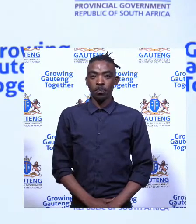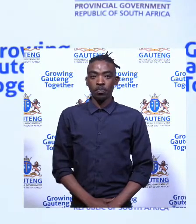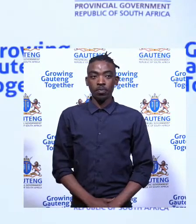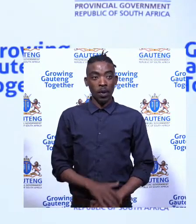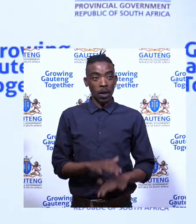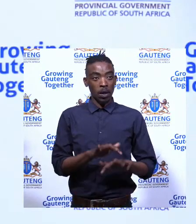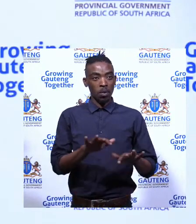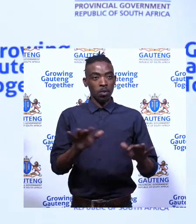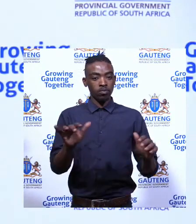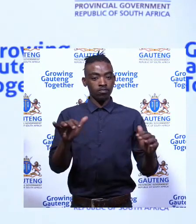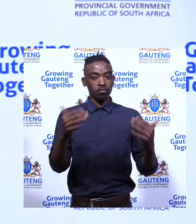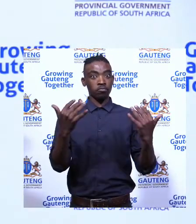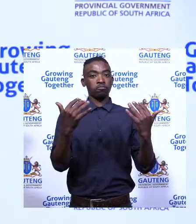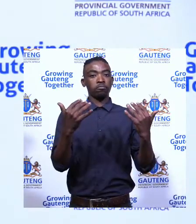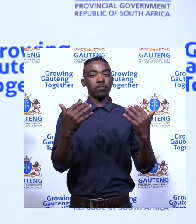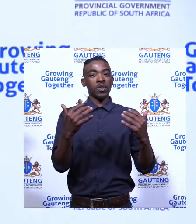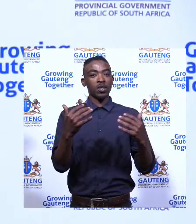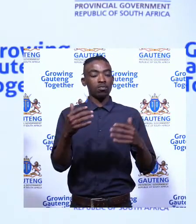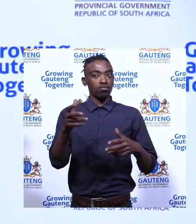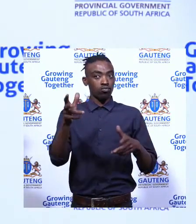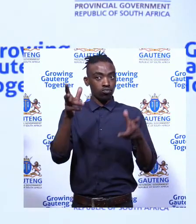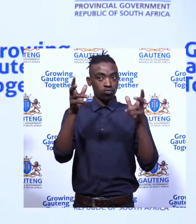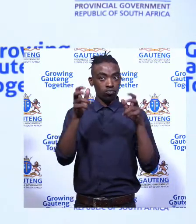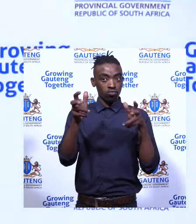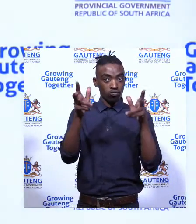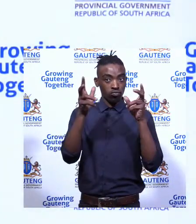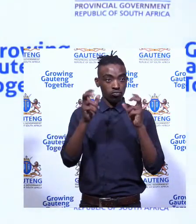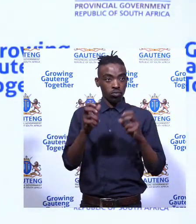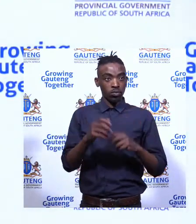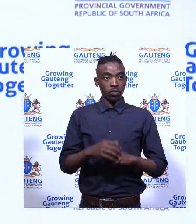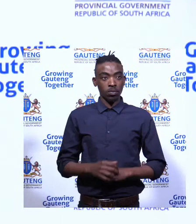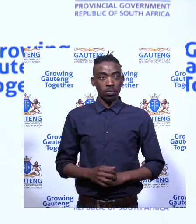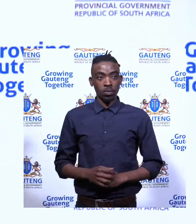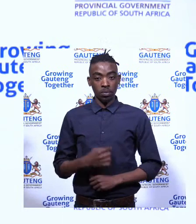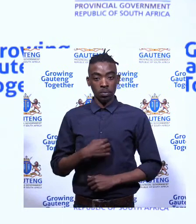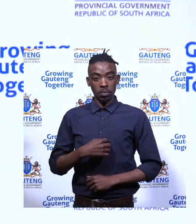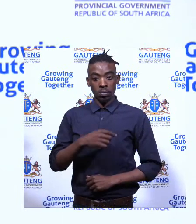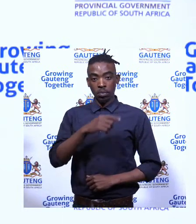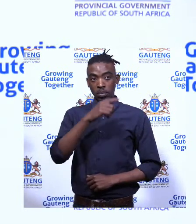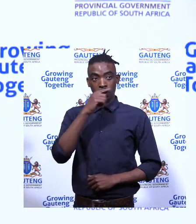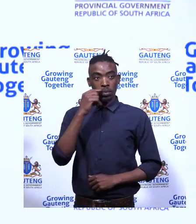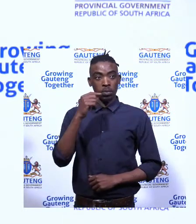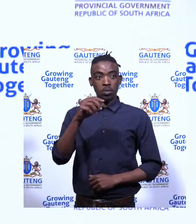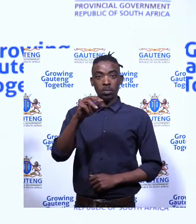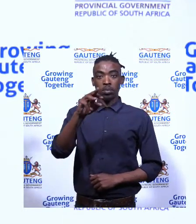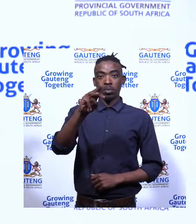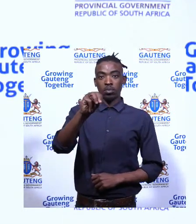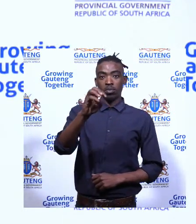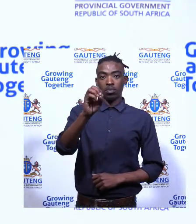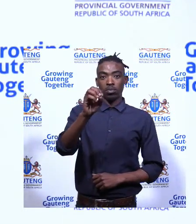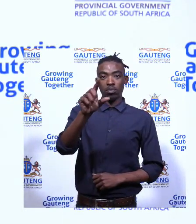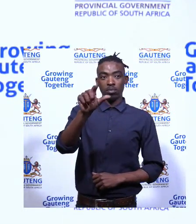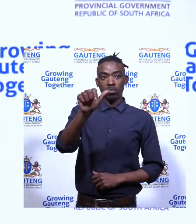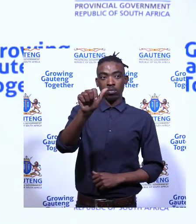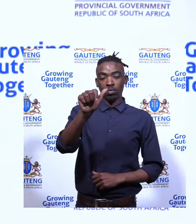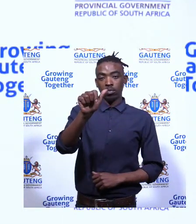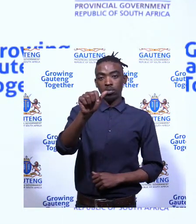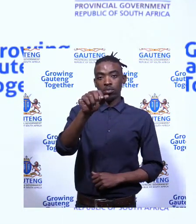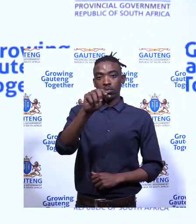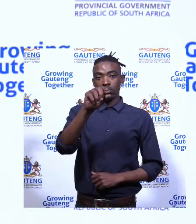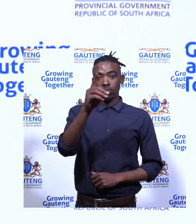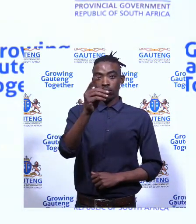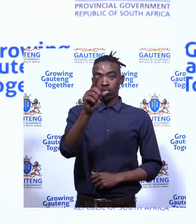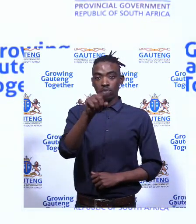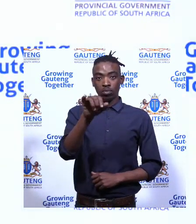the people who are listening at this point in time. My name is Mperekezeni Mulaudzi, Professor of